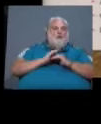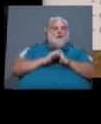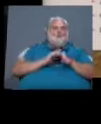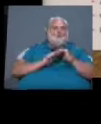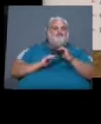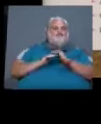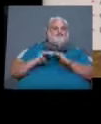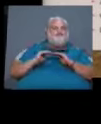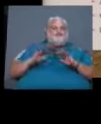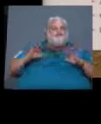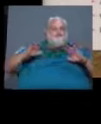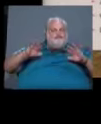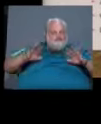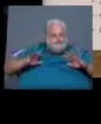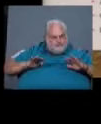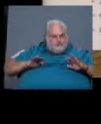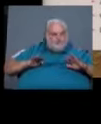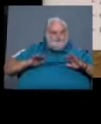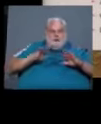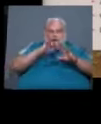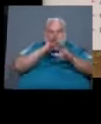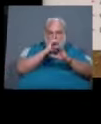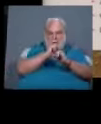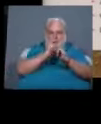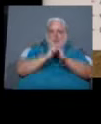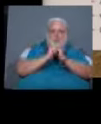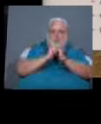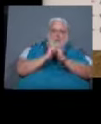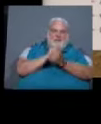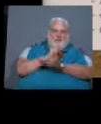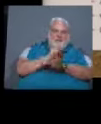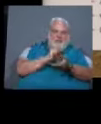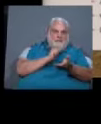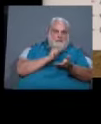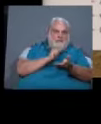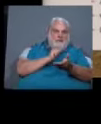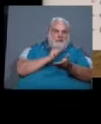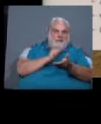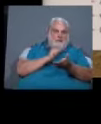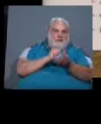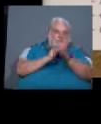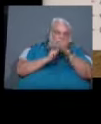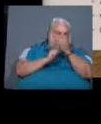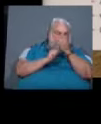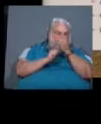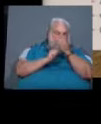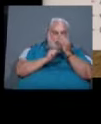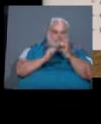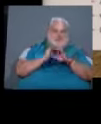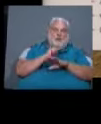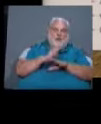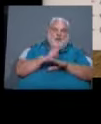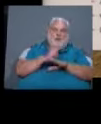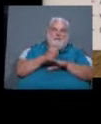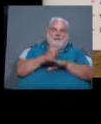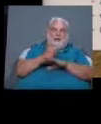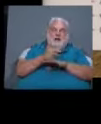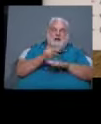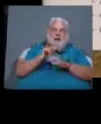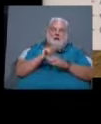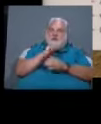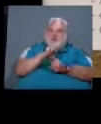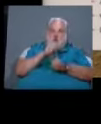to make the development, the residences, more attractive to the neighbors. By creating parking that would not